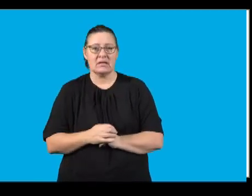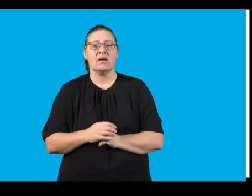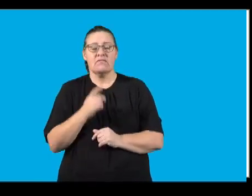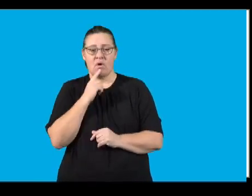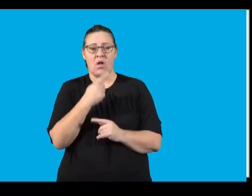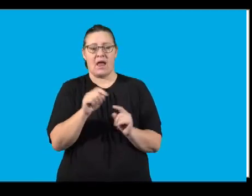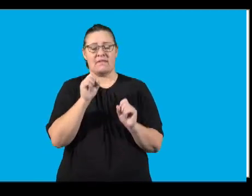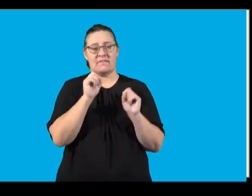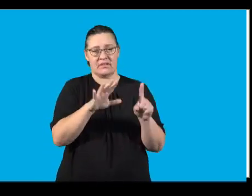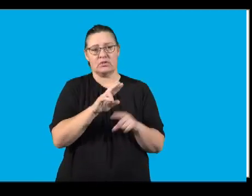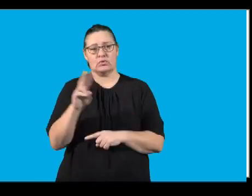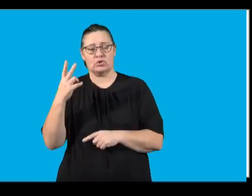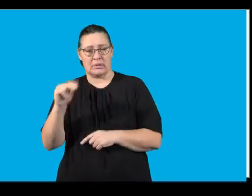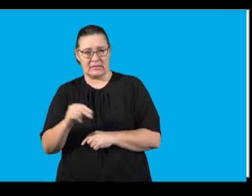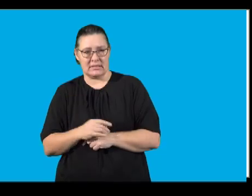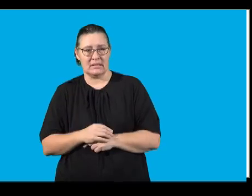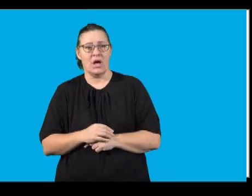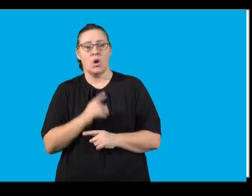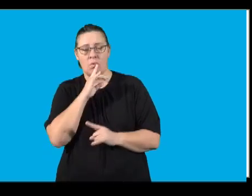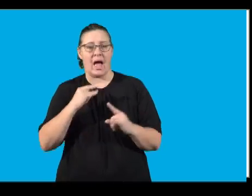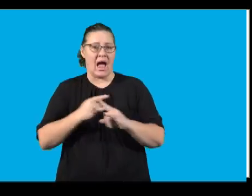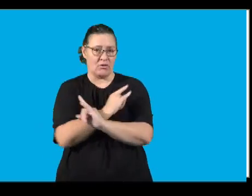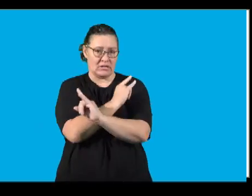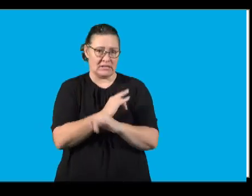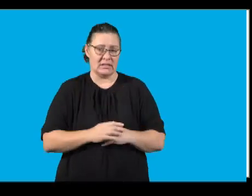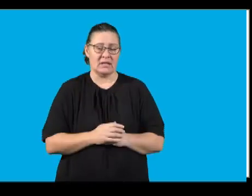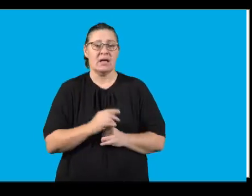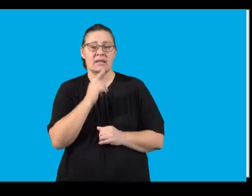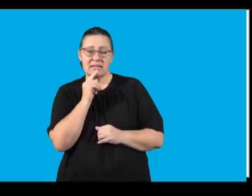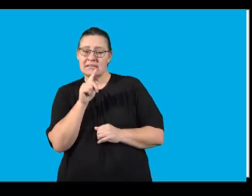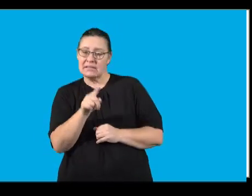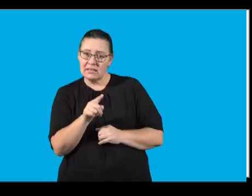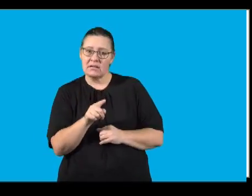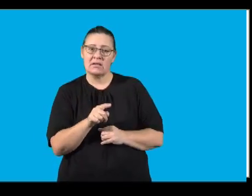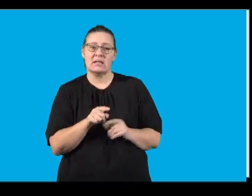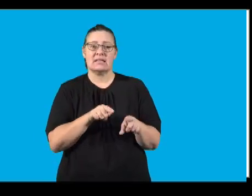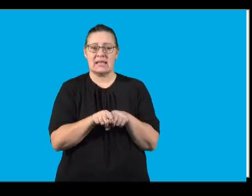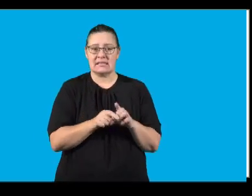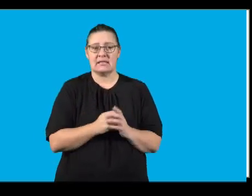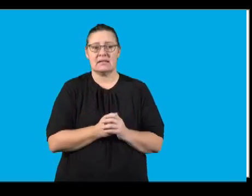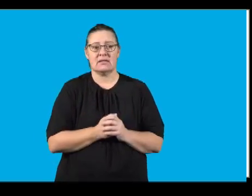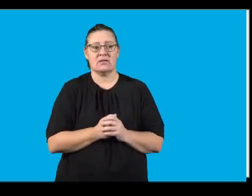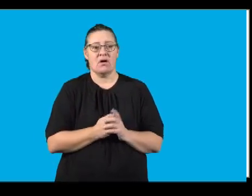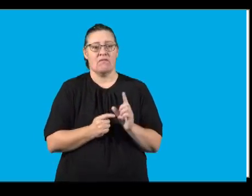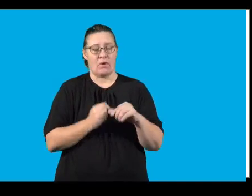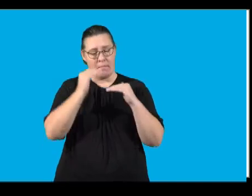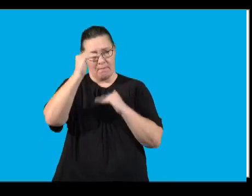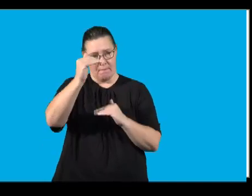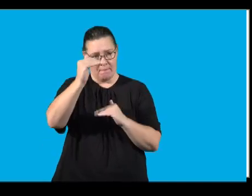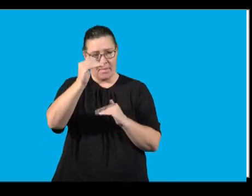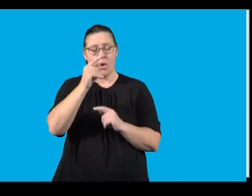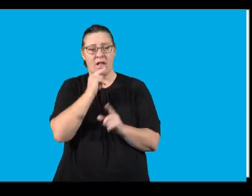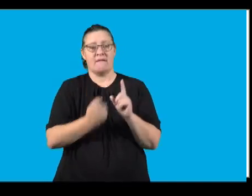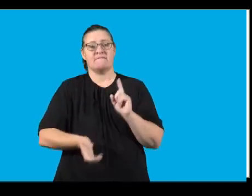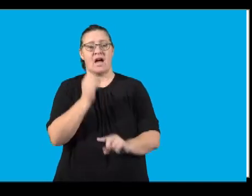20, and we're going to look at irony. So location in the text. So here we go from there to there. That's where we're going to find